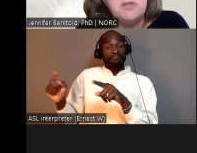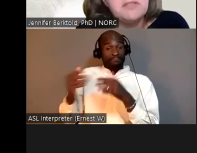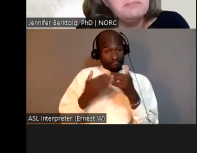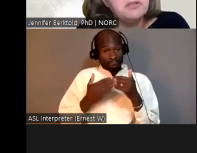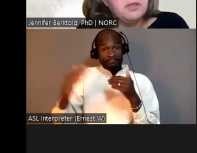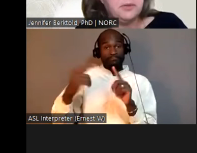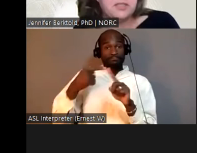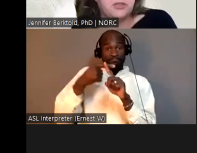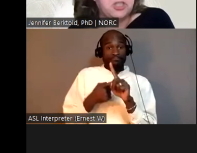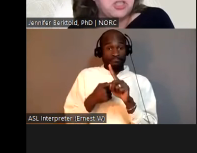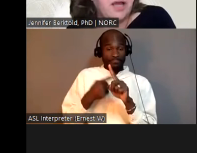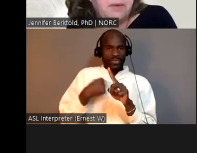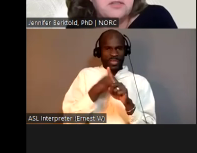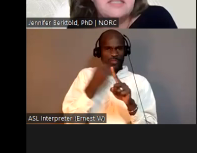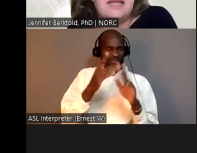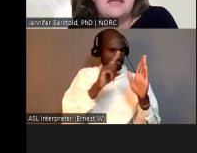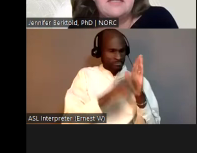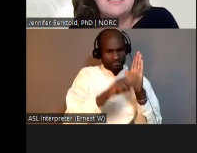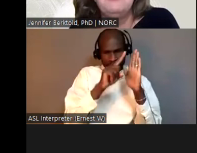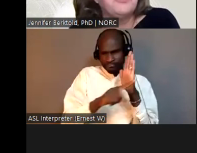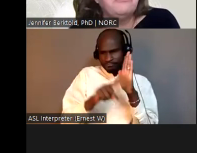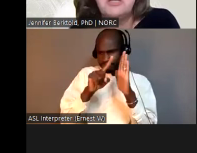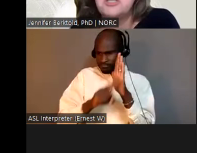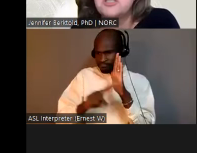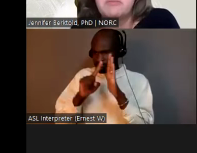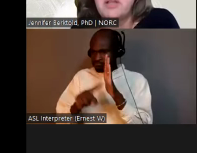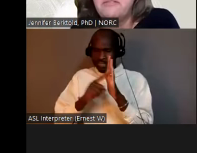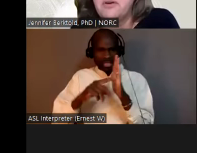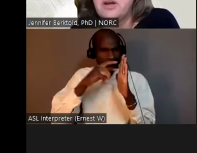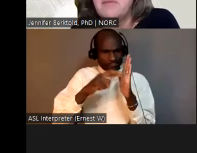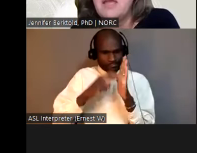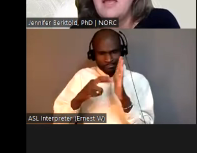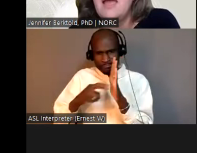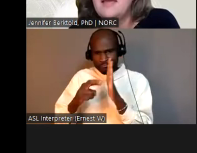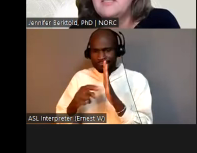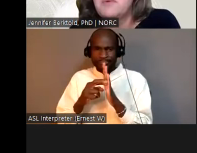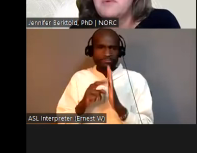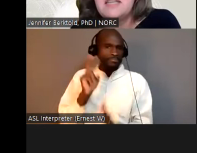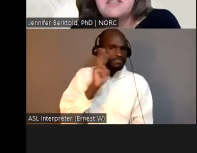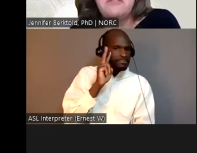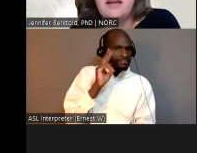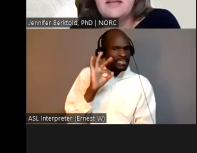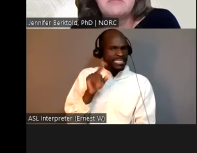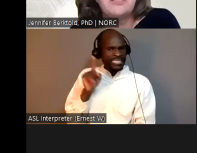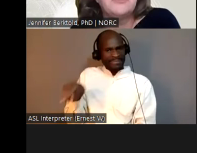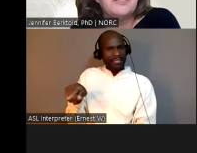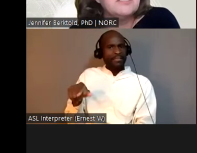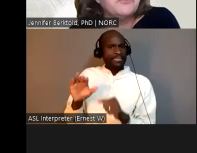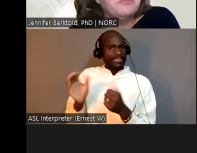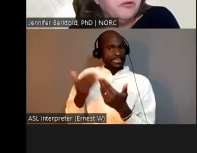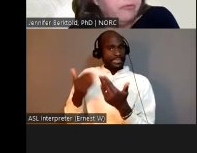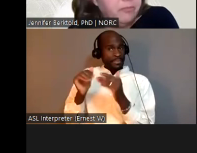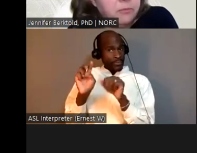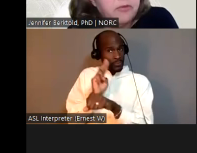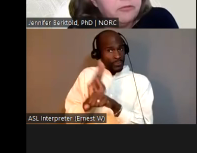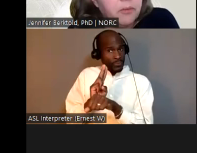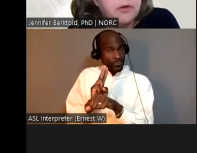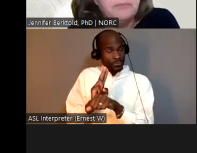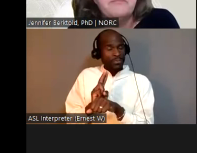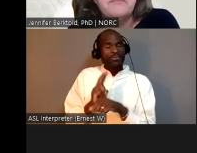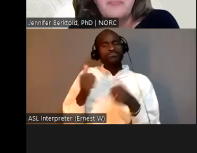some usability research to help understand important features of the platform and to identify some areas for improvement